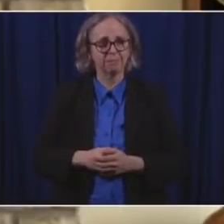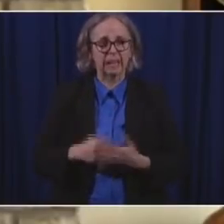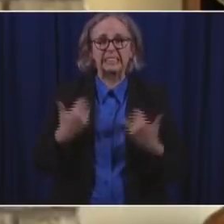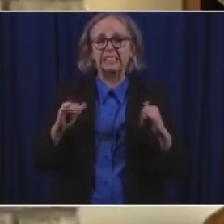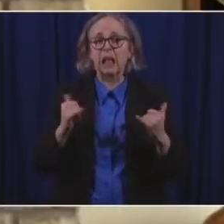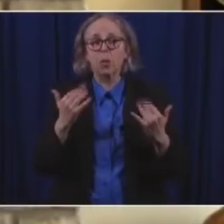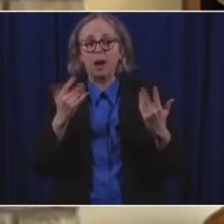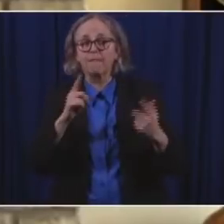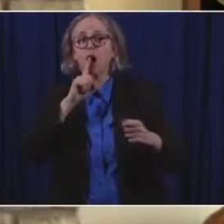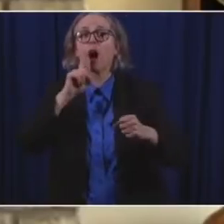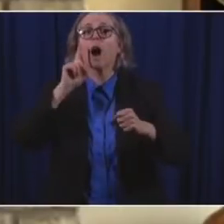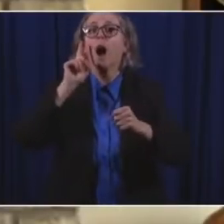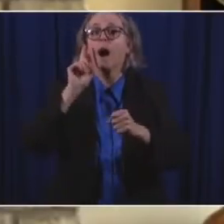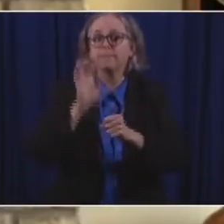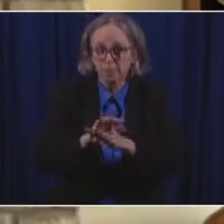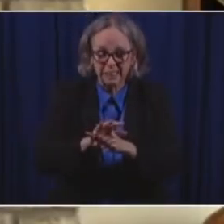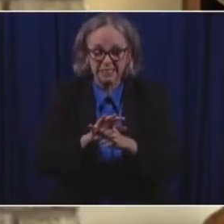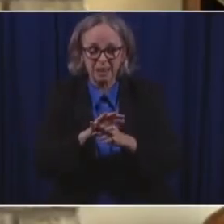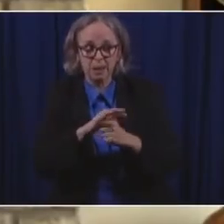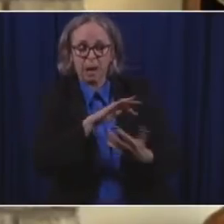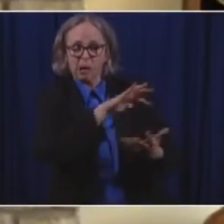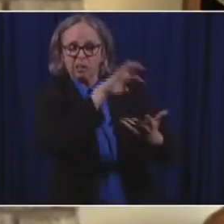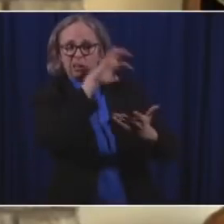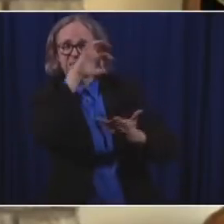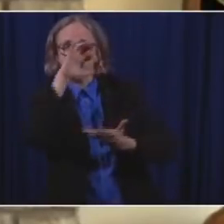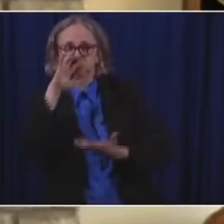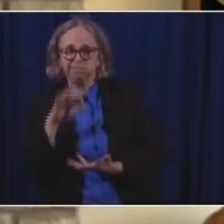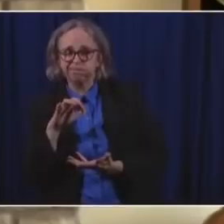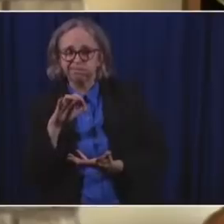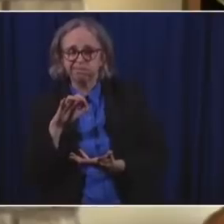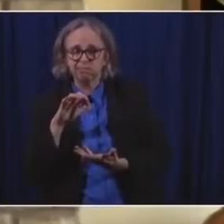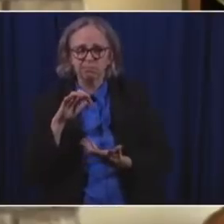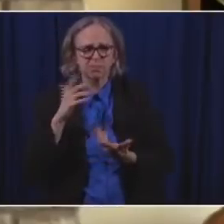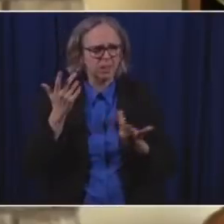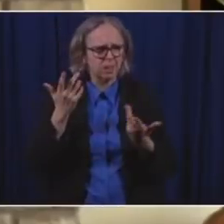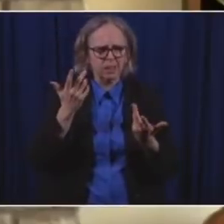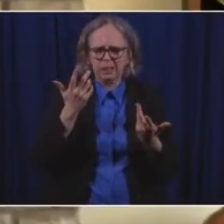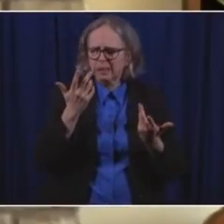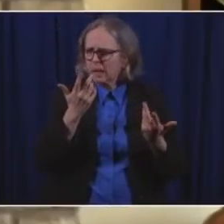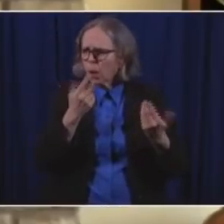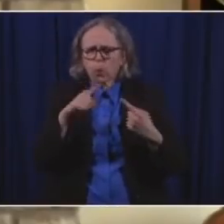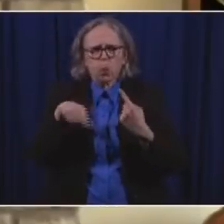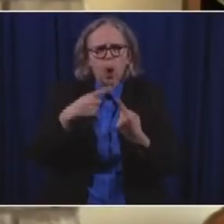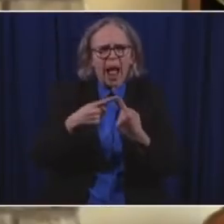firm confirmation about what will be sent out in the month of December.